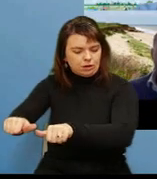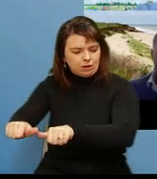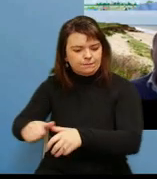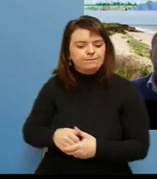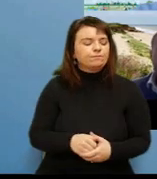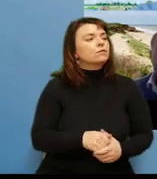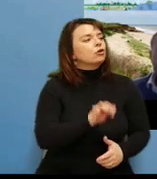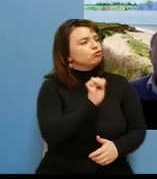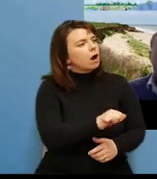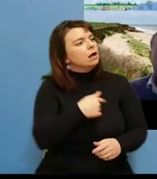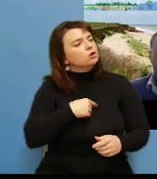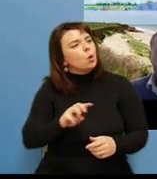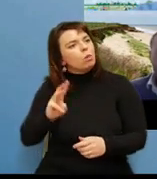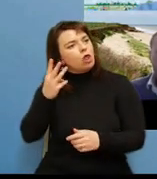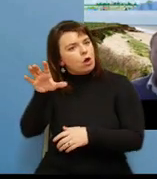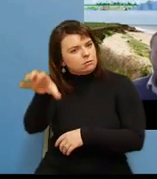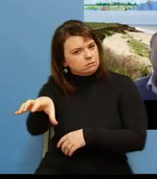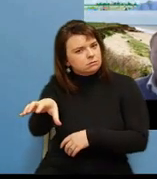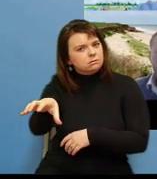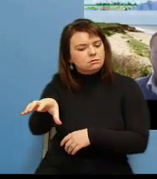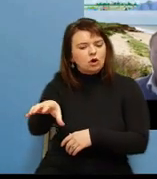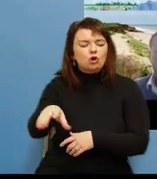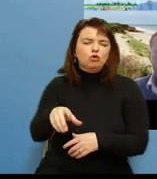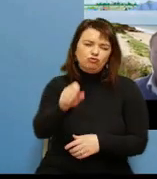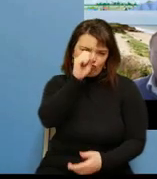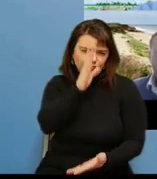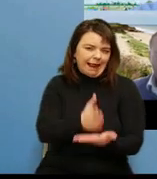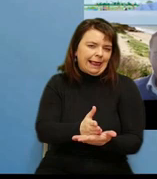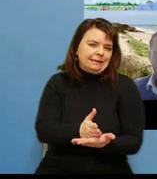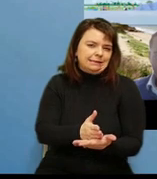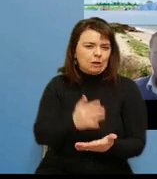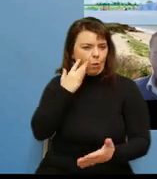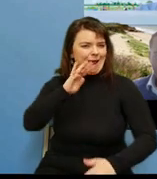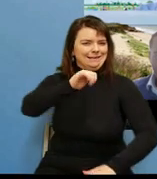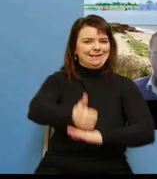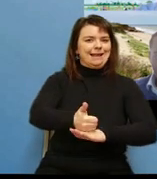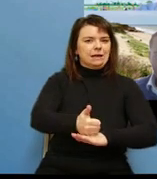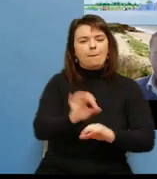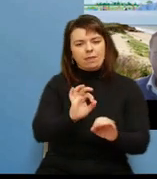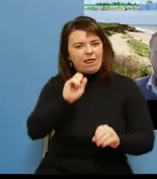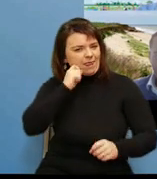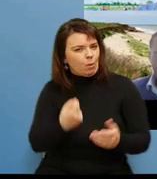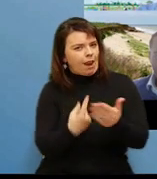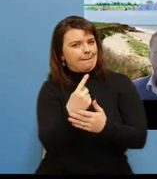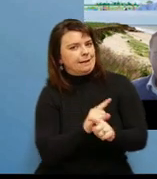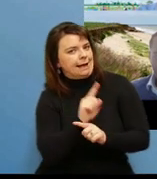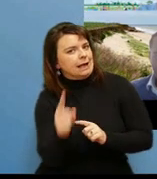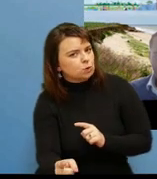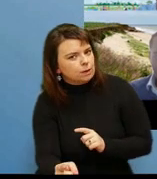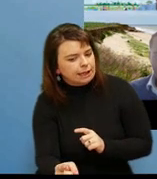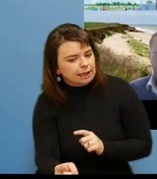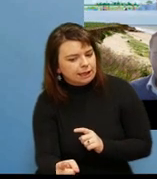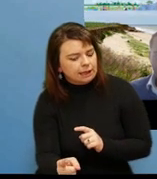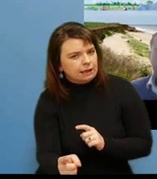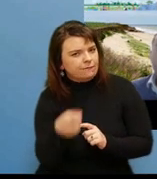so with the third-party provider, I mean, probably realistically, by the time everything's set up, none of this will be happening till next week, will it, really,